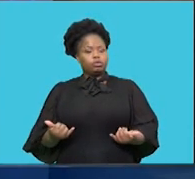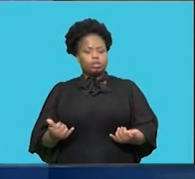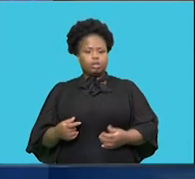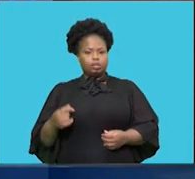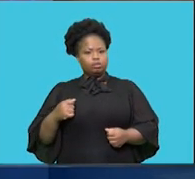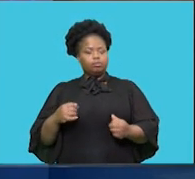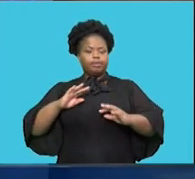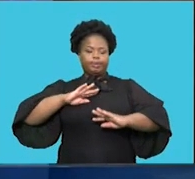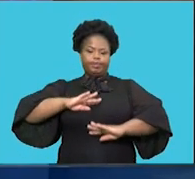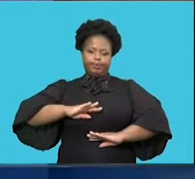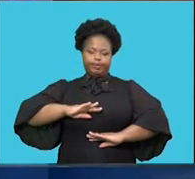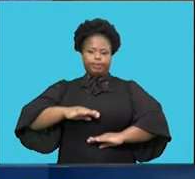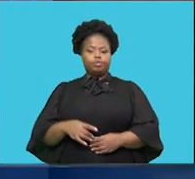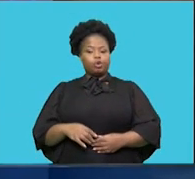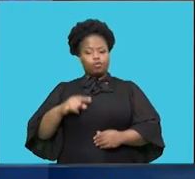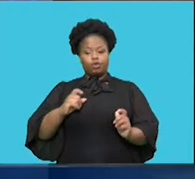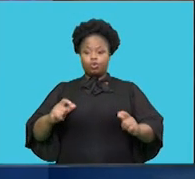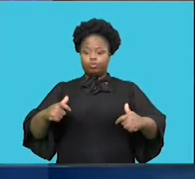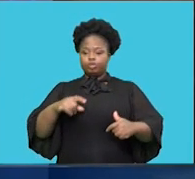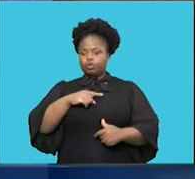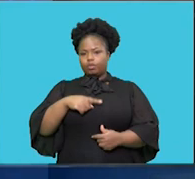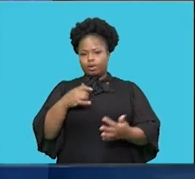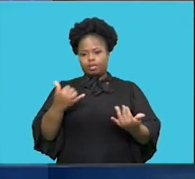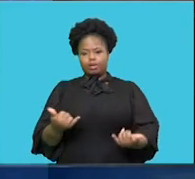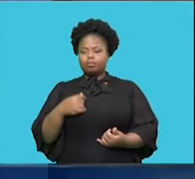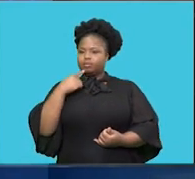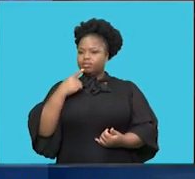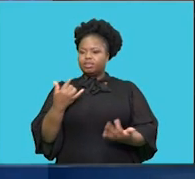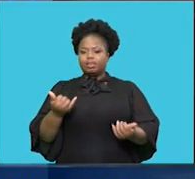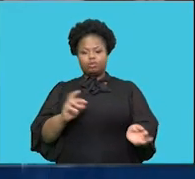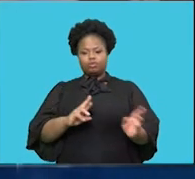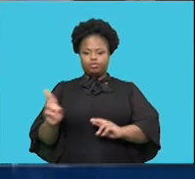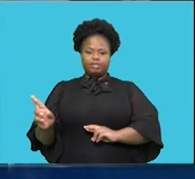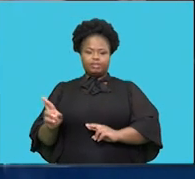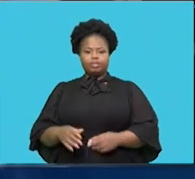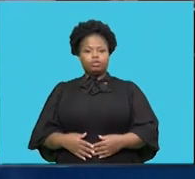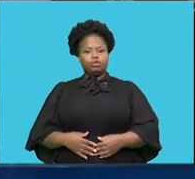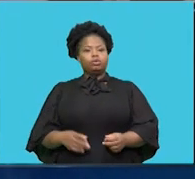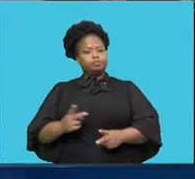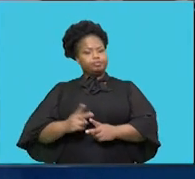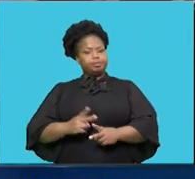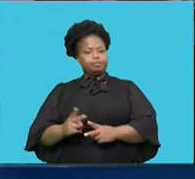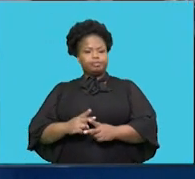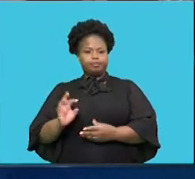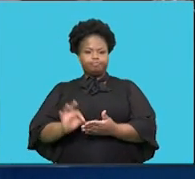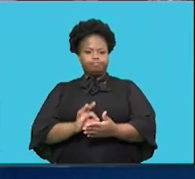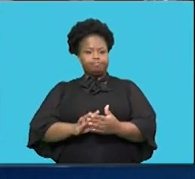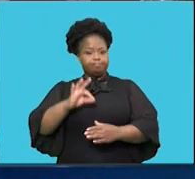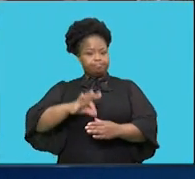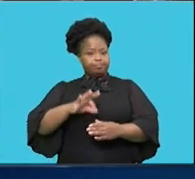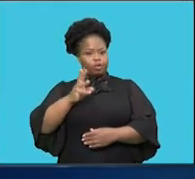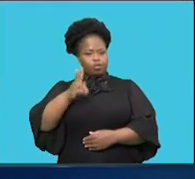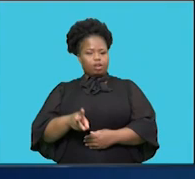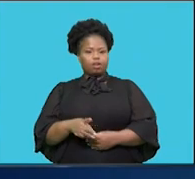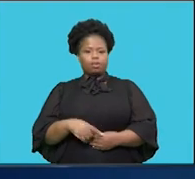tlisa kgotsofalo komishining ka ha ba lekotse metjha yohle ya tshebetso phethahatsong ya tema tsa boingodiso le ho tla kena dikgethong